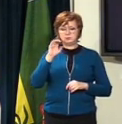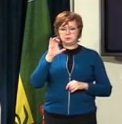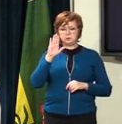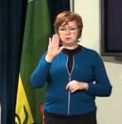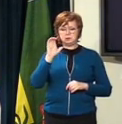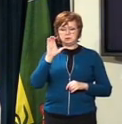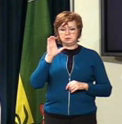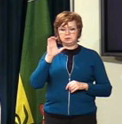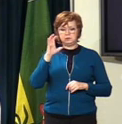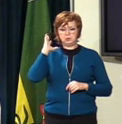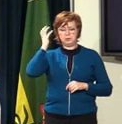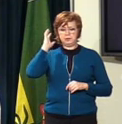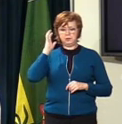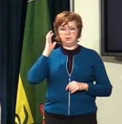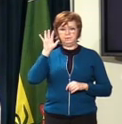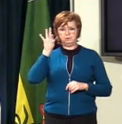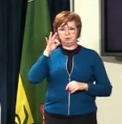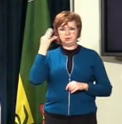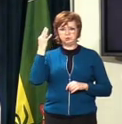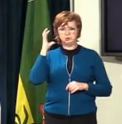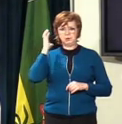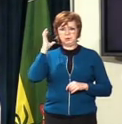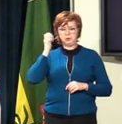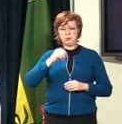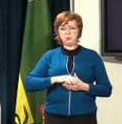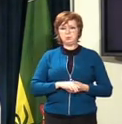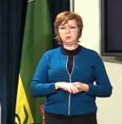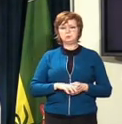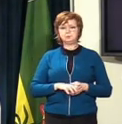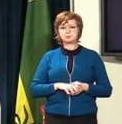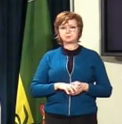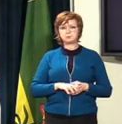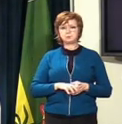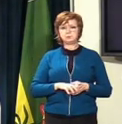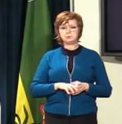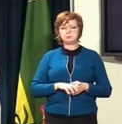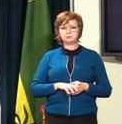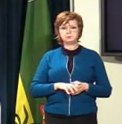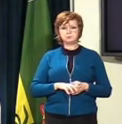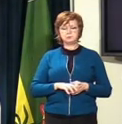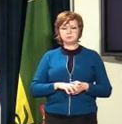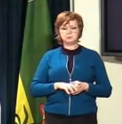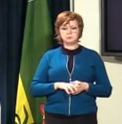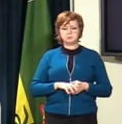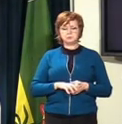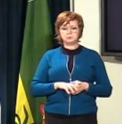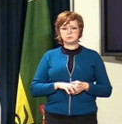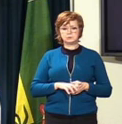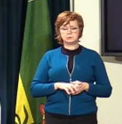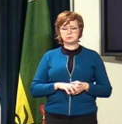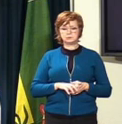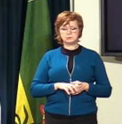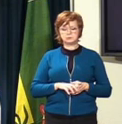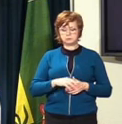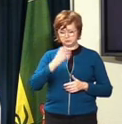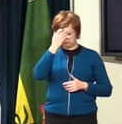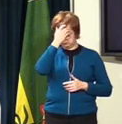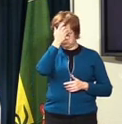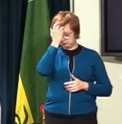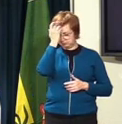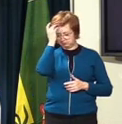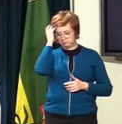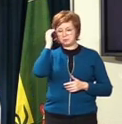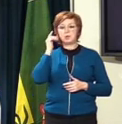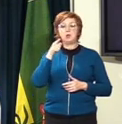Yes, hi. So you were saying that you're planning on slowly getting ready to get the